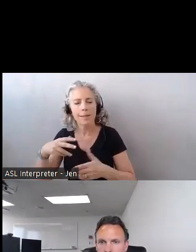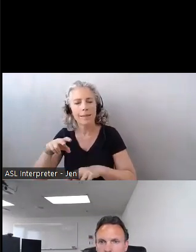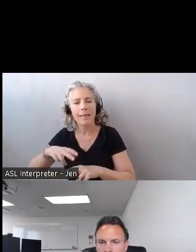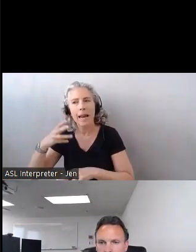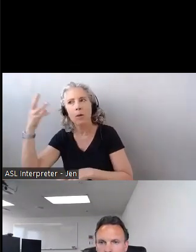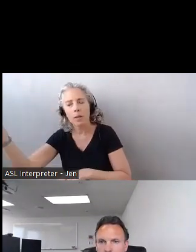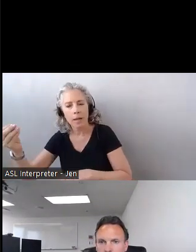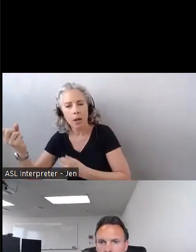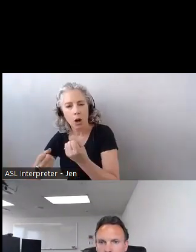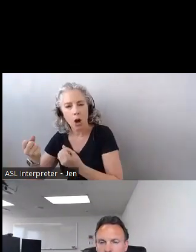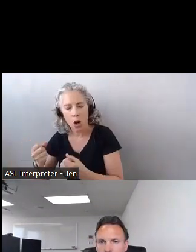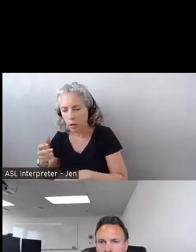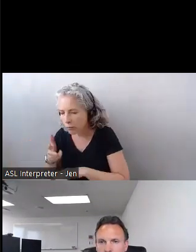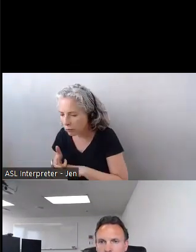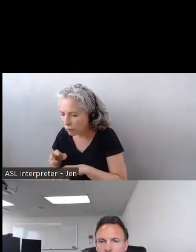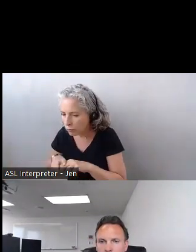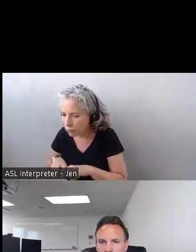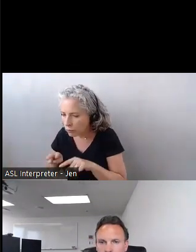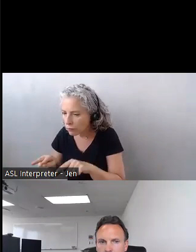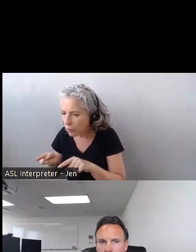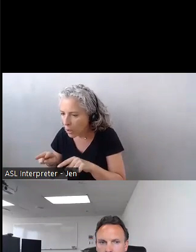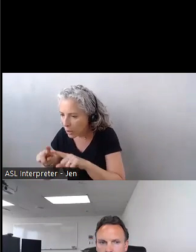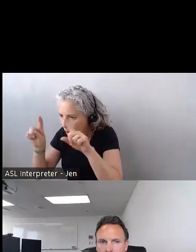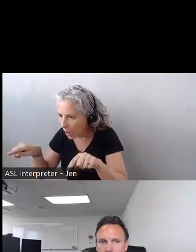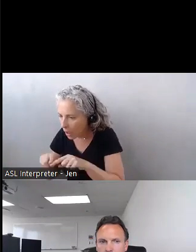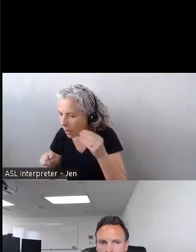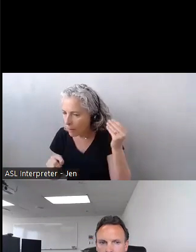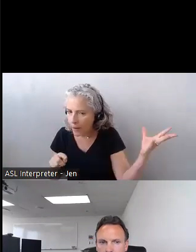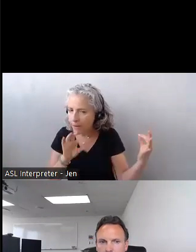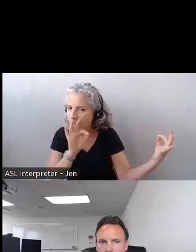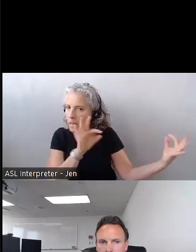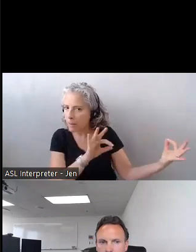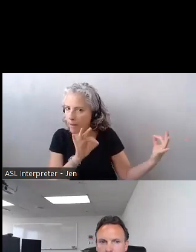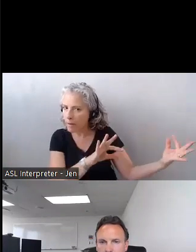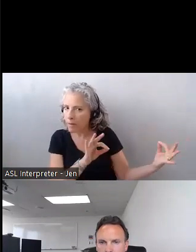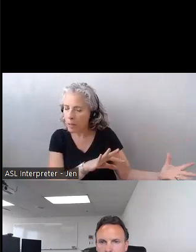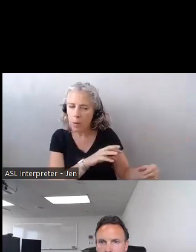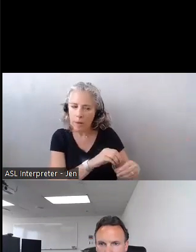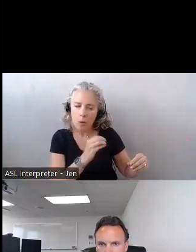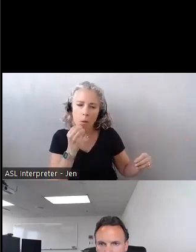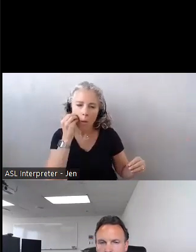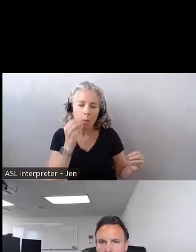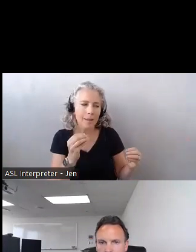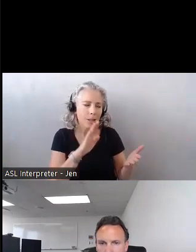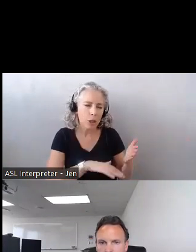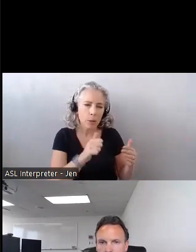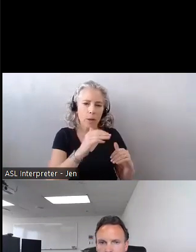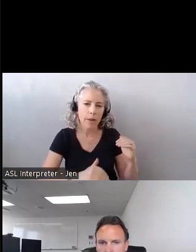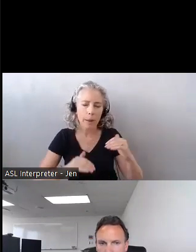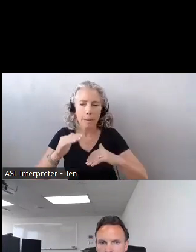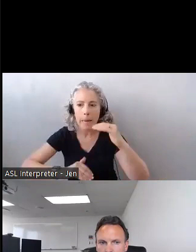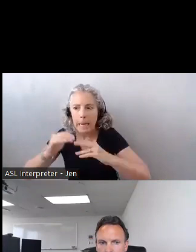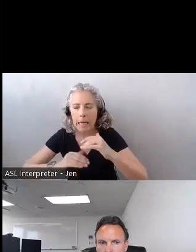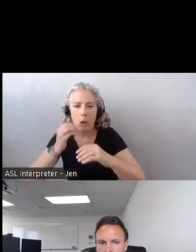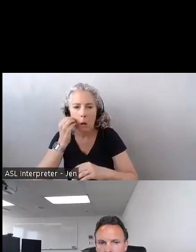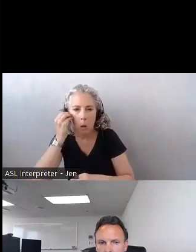garage and monitoring and being able to give them feedback in their own home. A lot less cost than trying to build a home like this in all of our